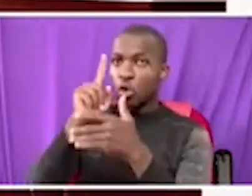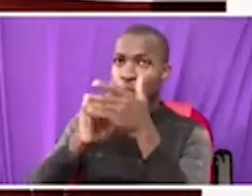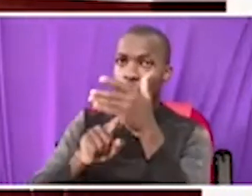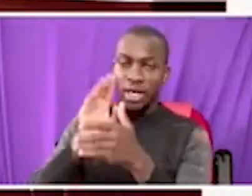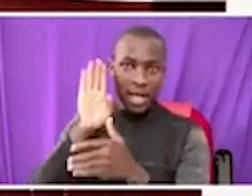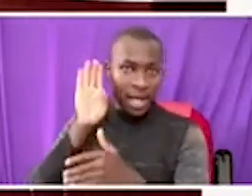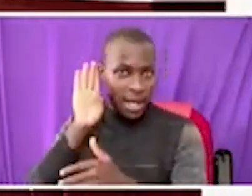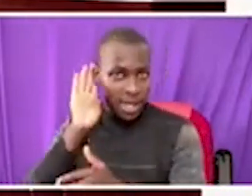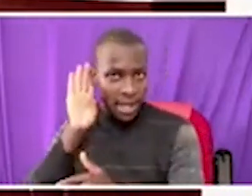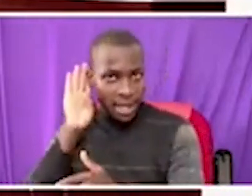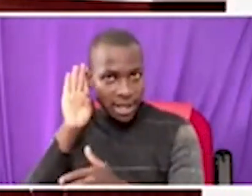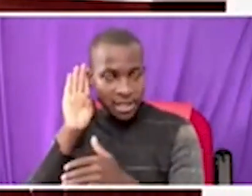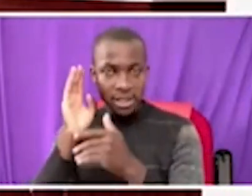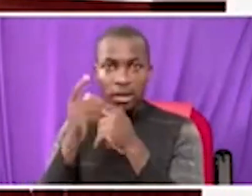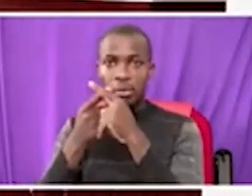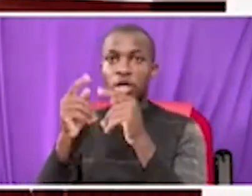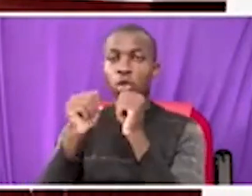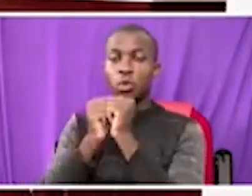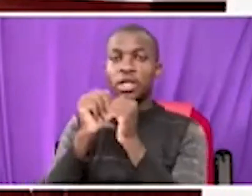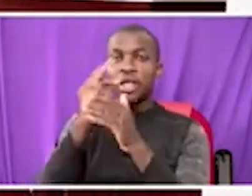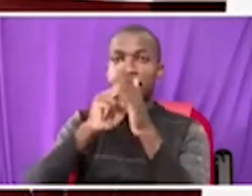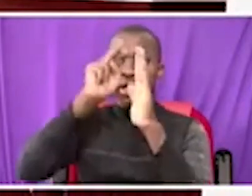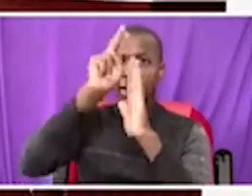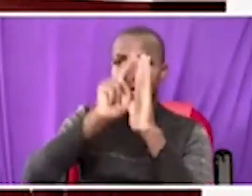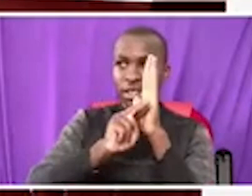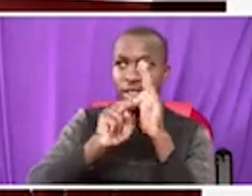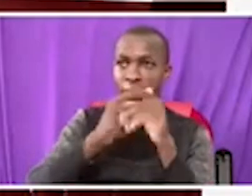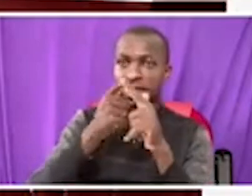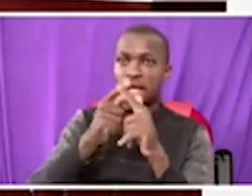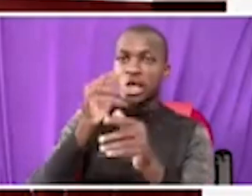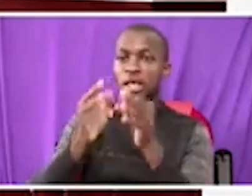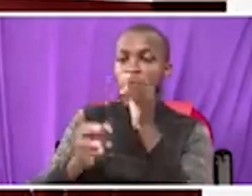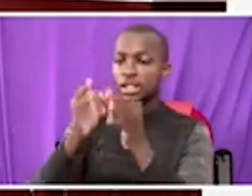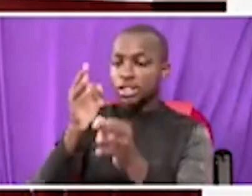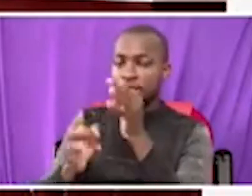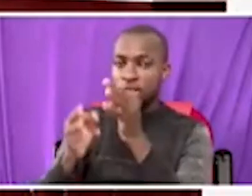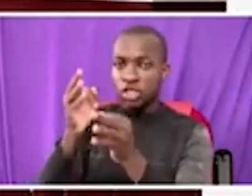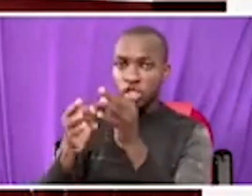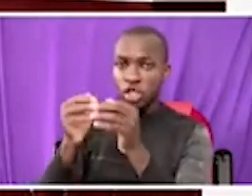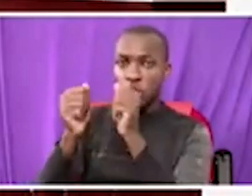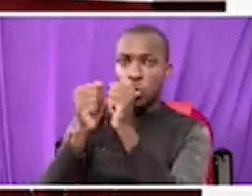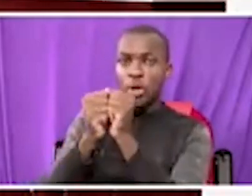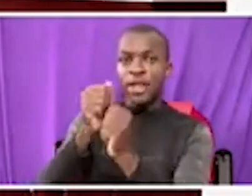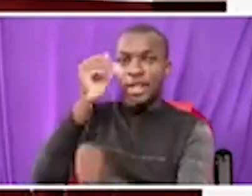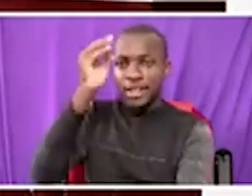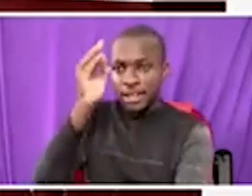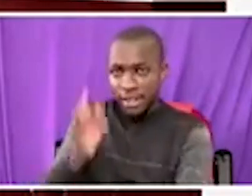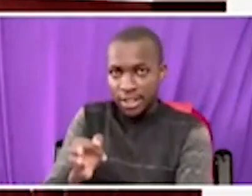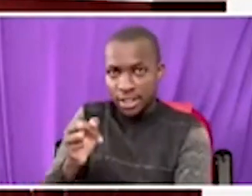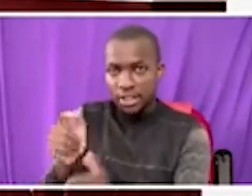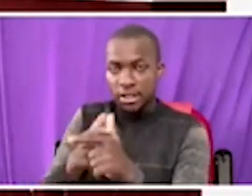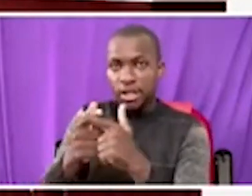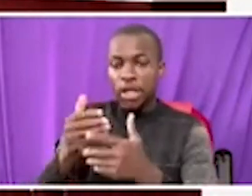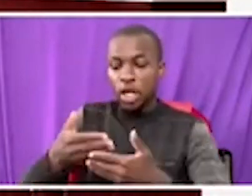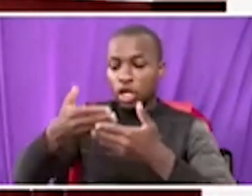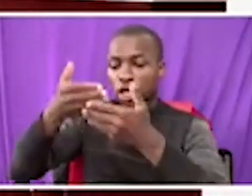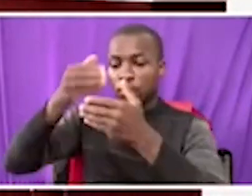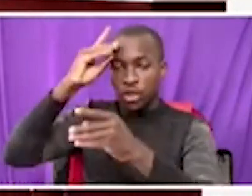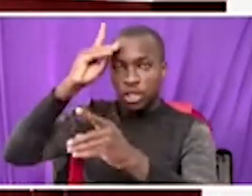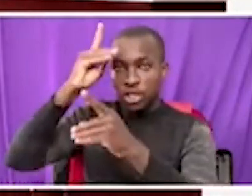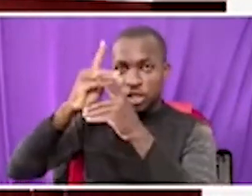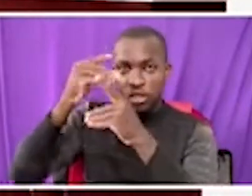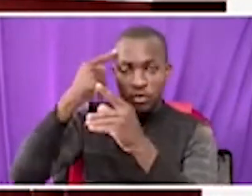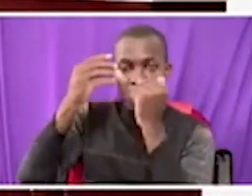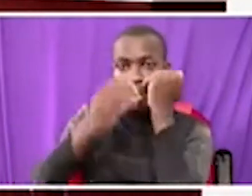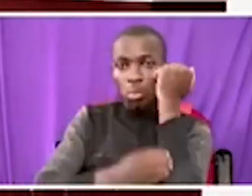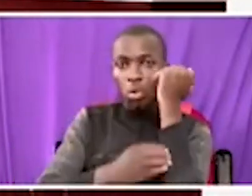his ears. But with righteousness, he will judge the needy. With justice, he will give decisions for the poor of all the